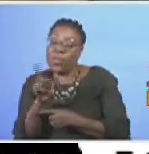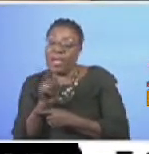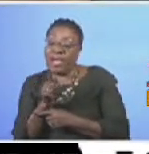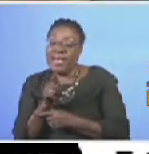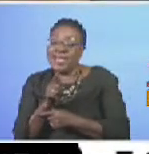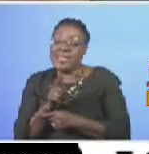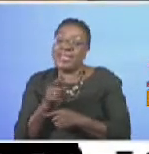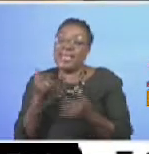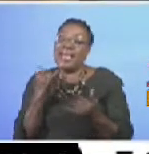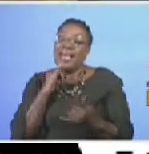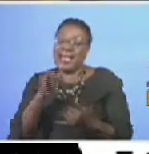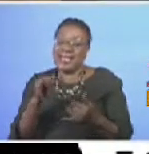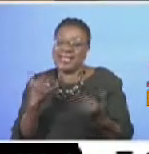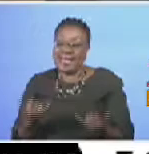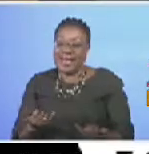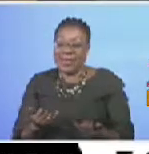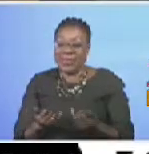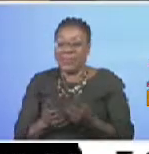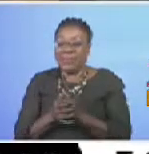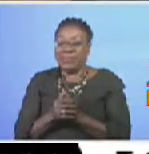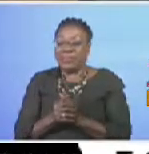stress.